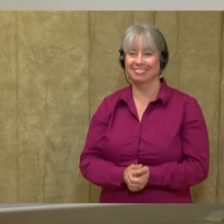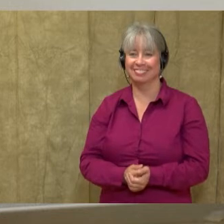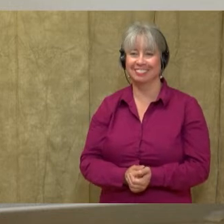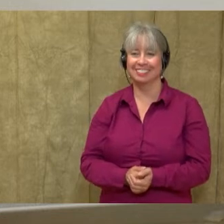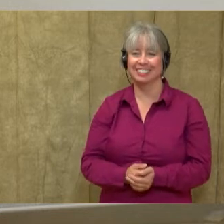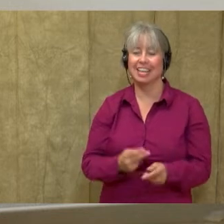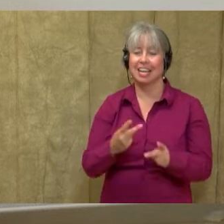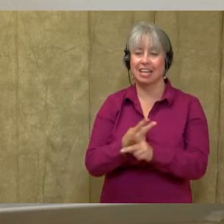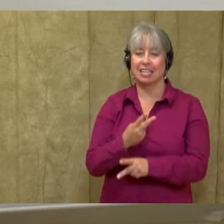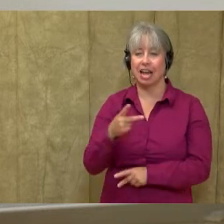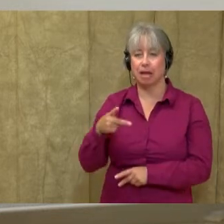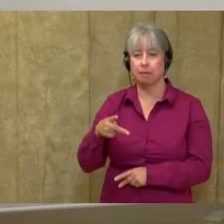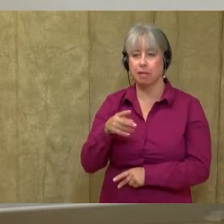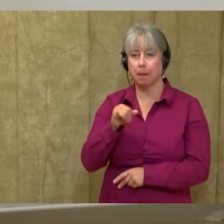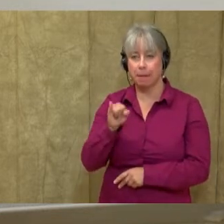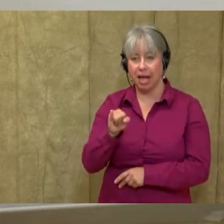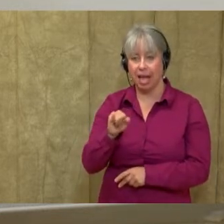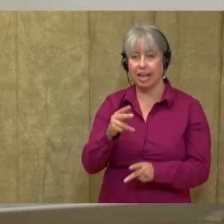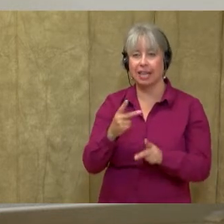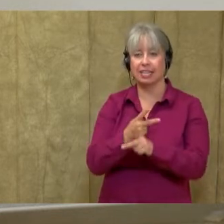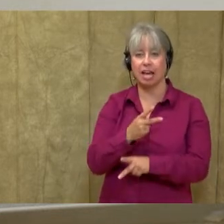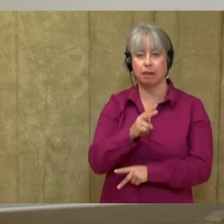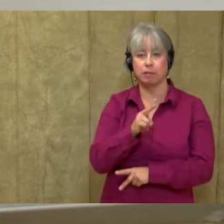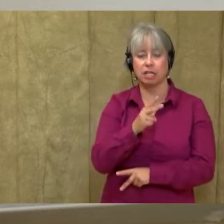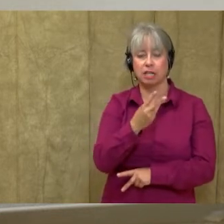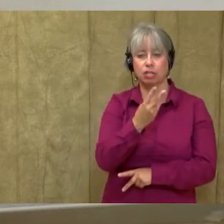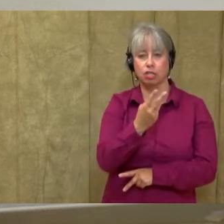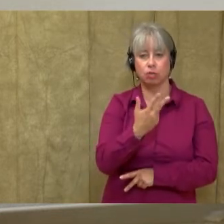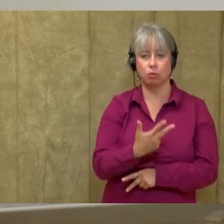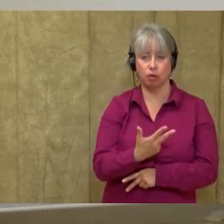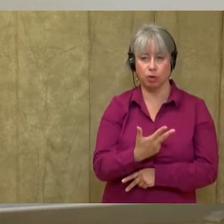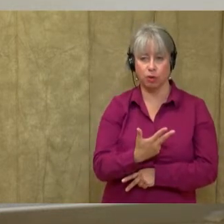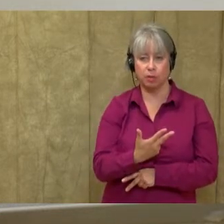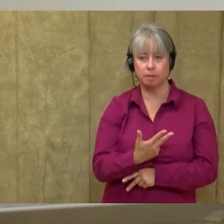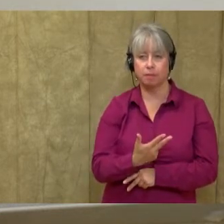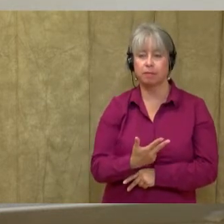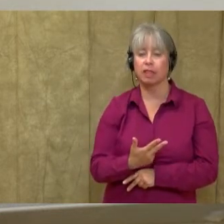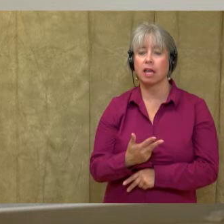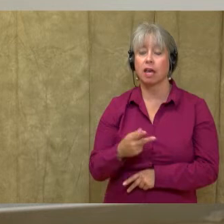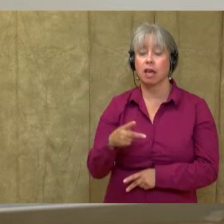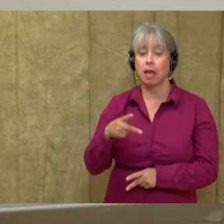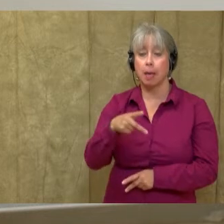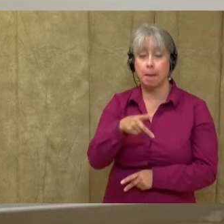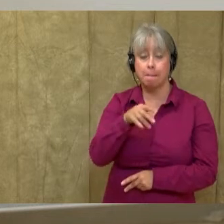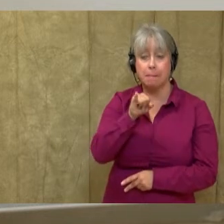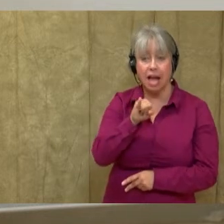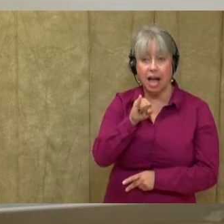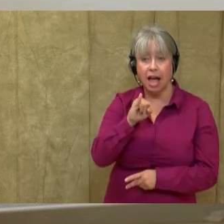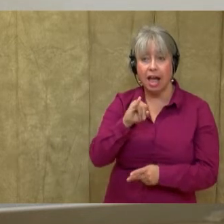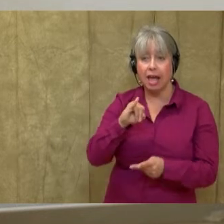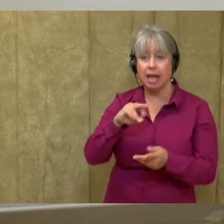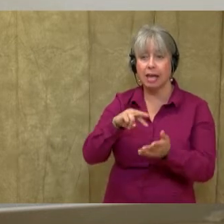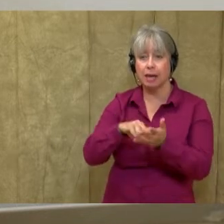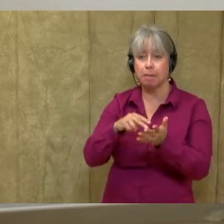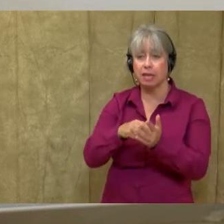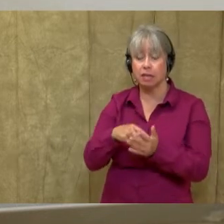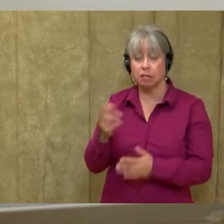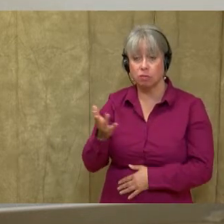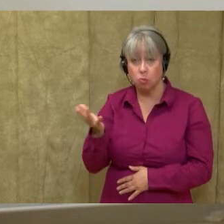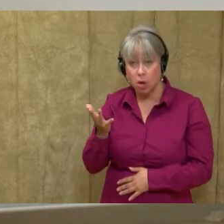Times our pi times our 2/3. And we remember that pi is, if we're going to approximate it,